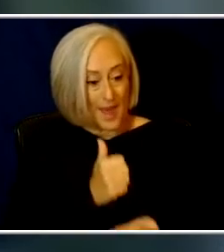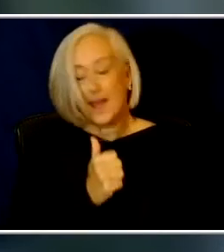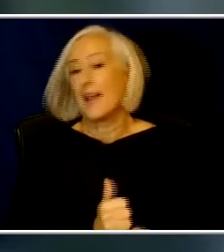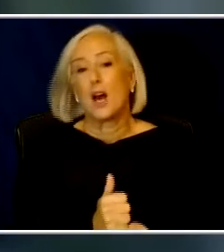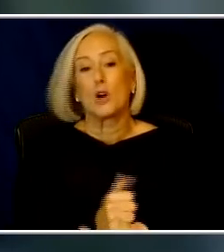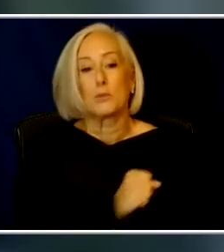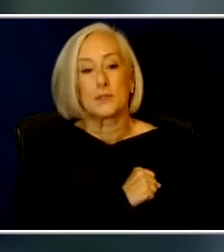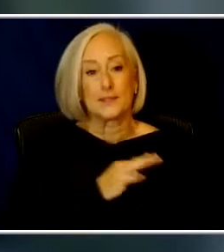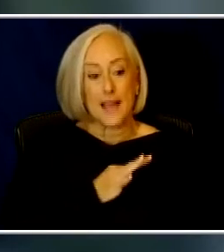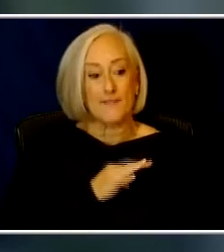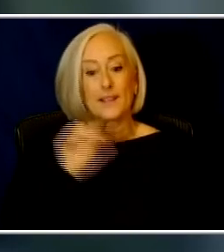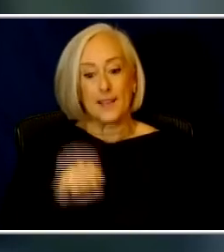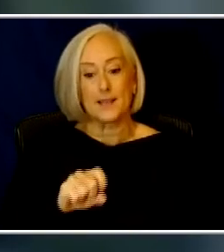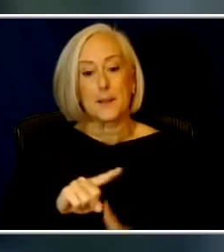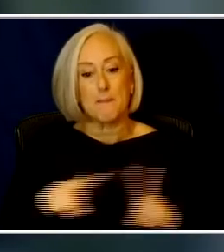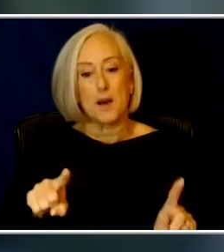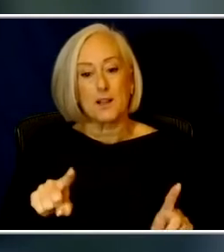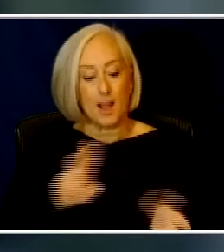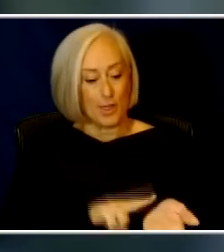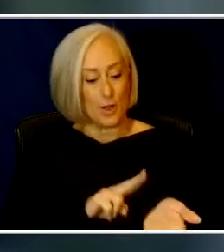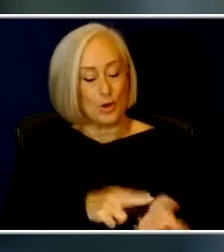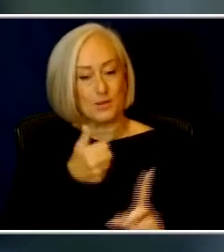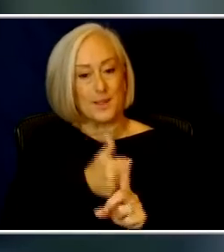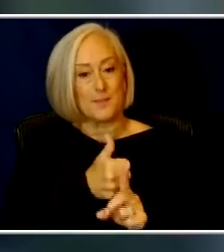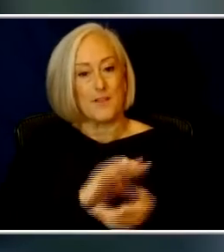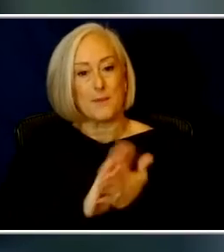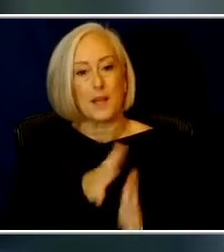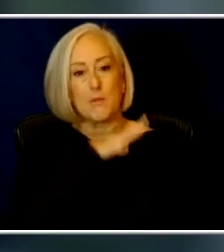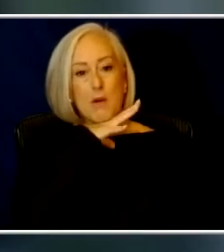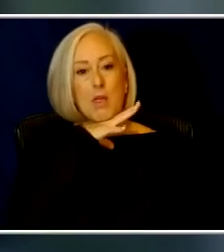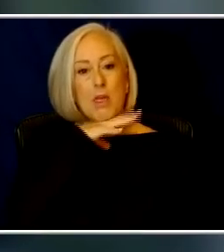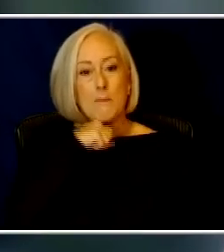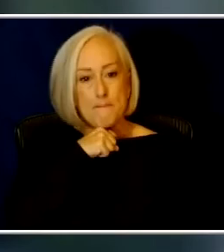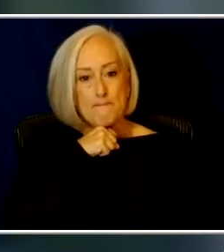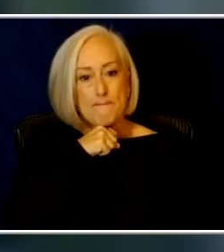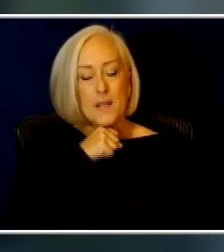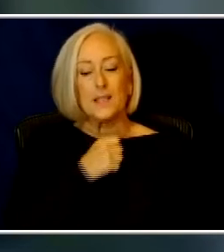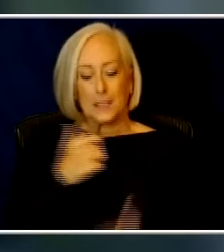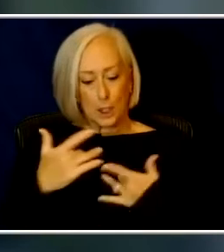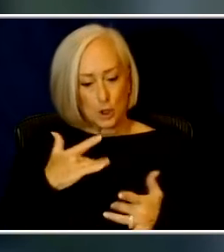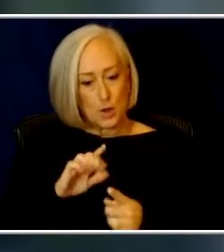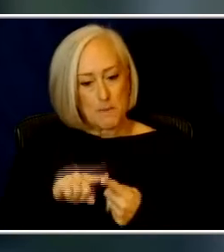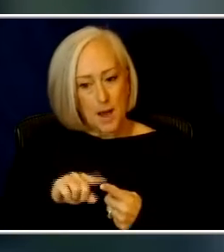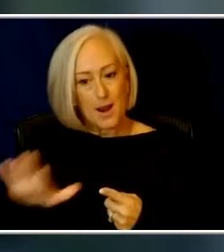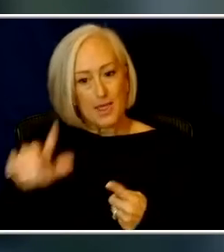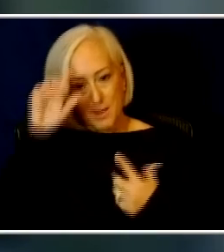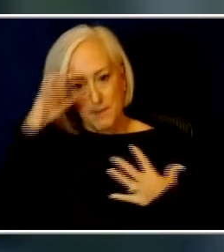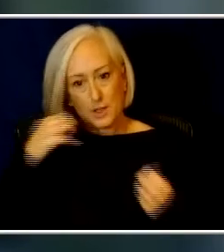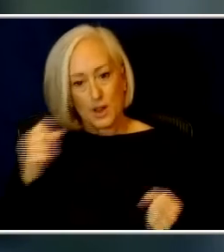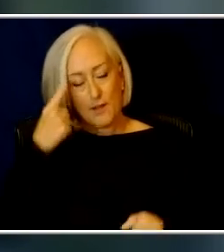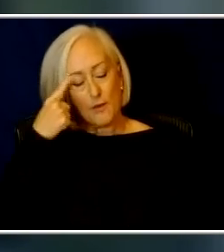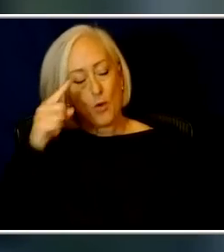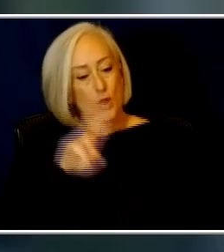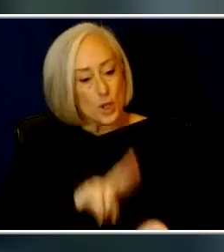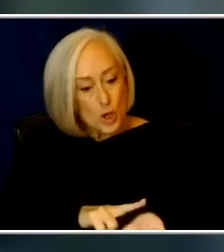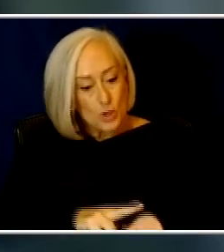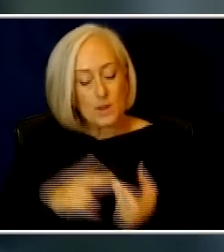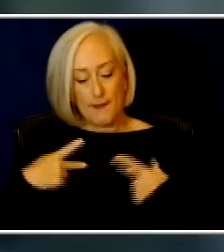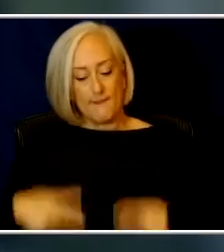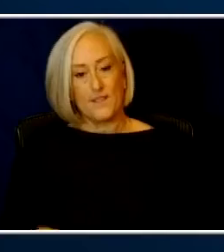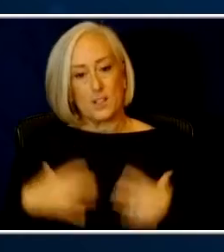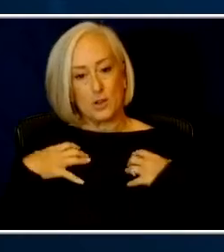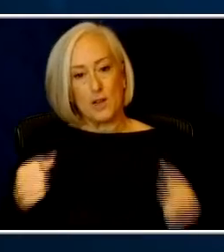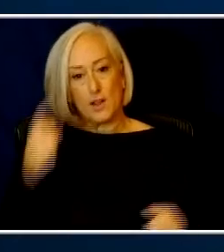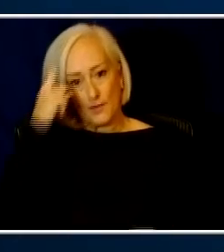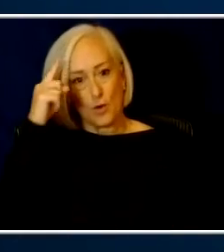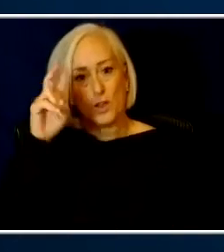I'm concerned about the nurses' mental health and the nurses' physical health because of that.